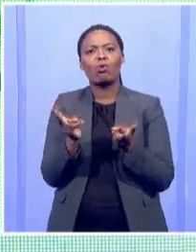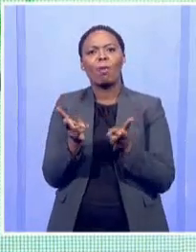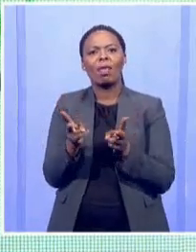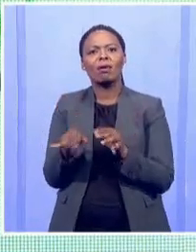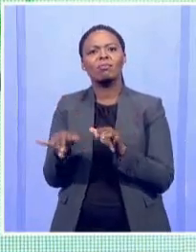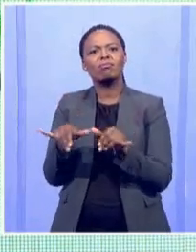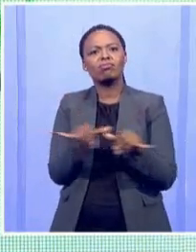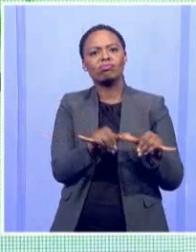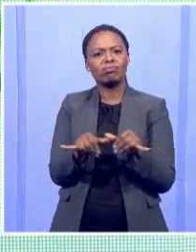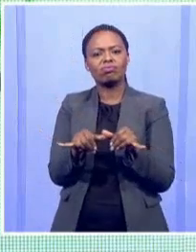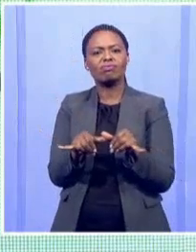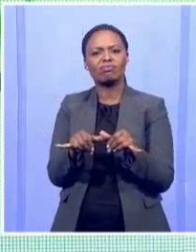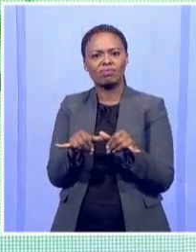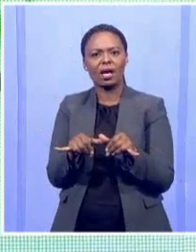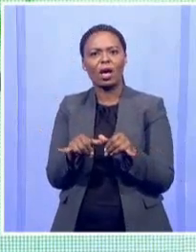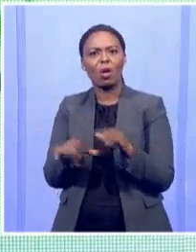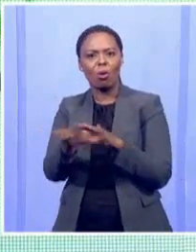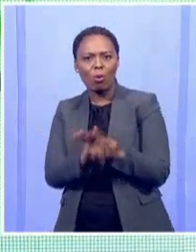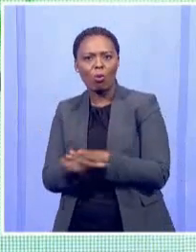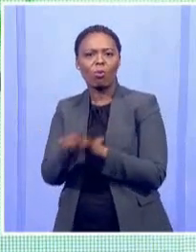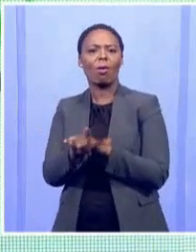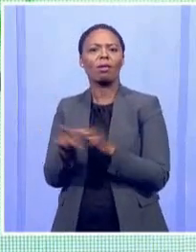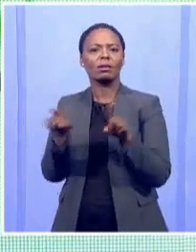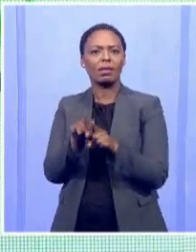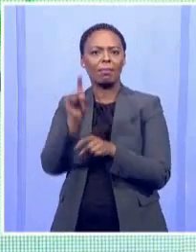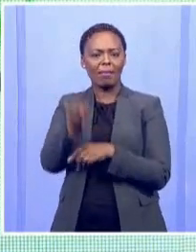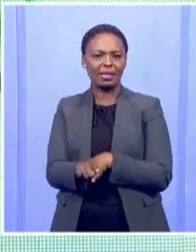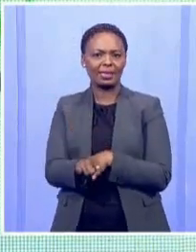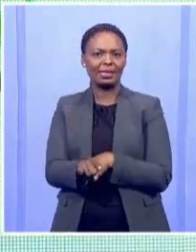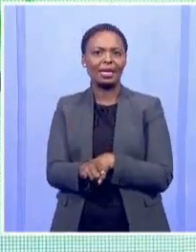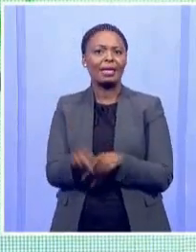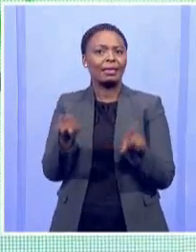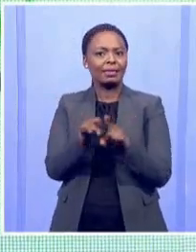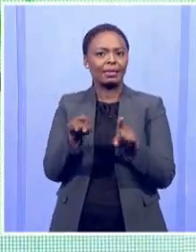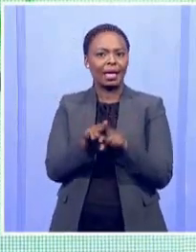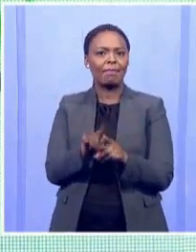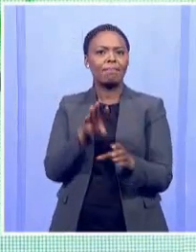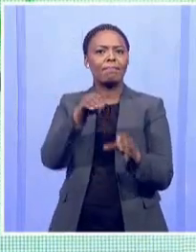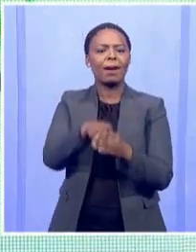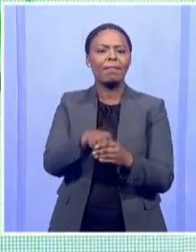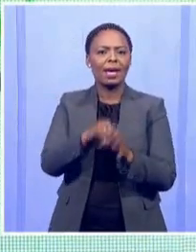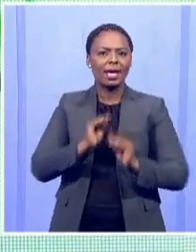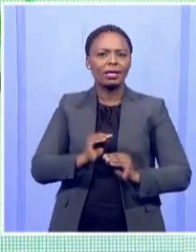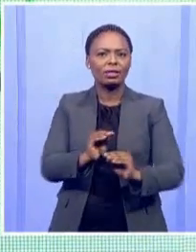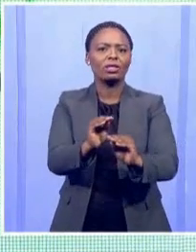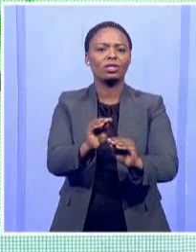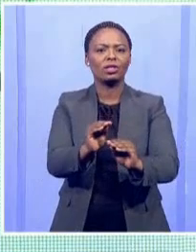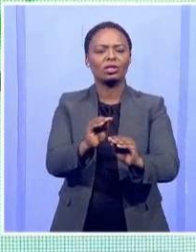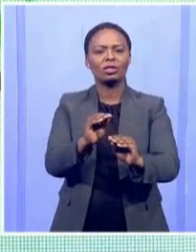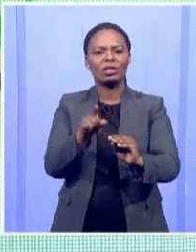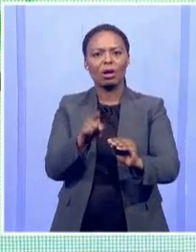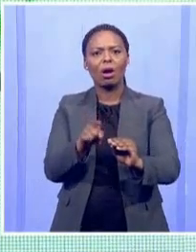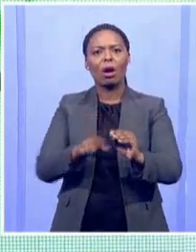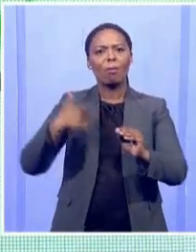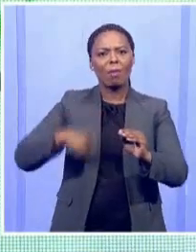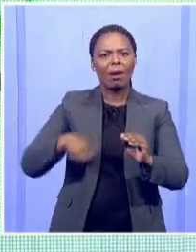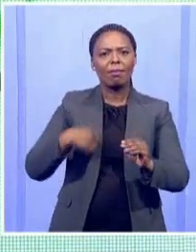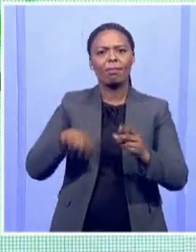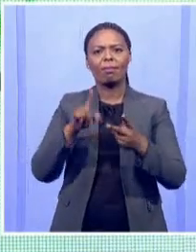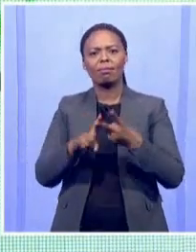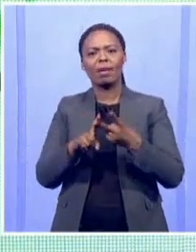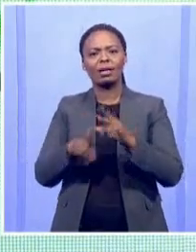oriented and including decentralized teaching, including using rural